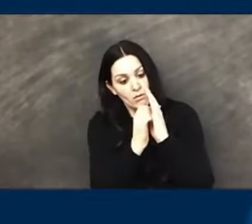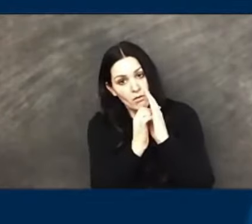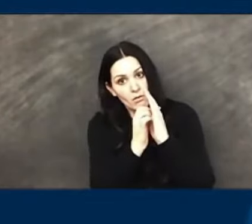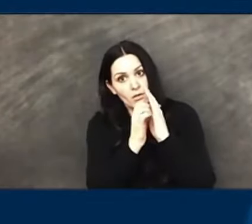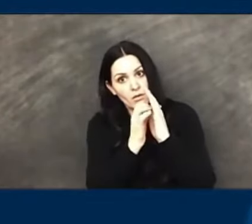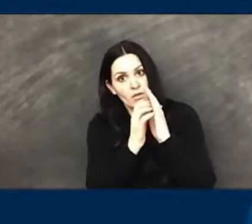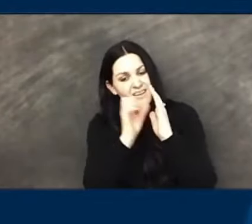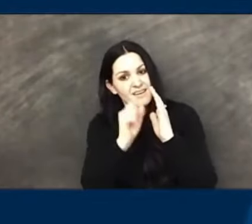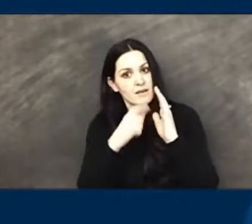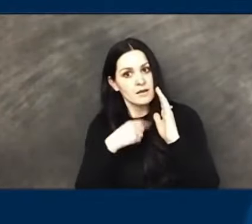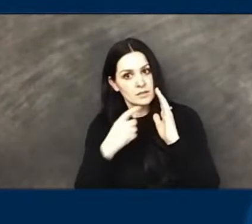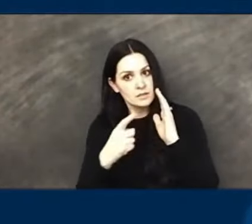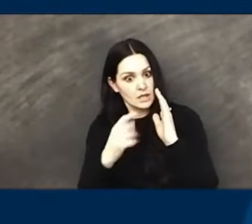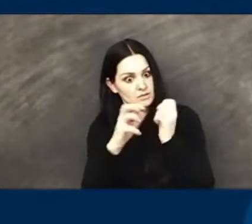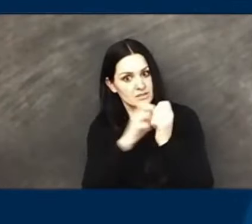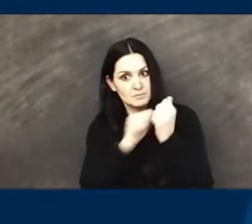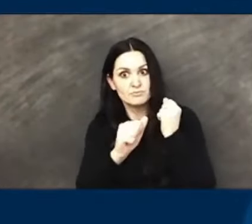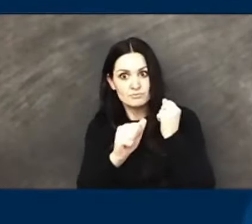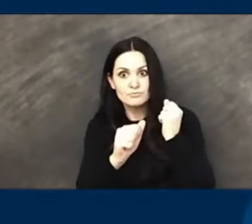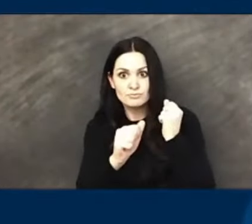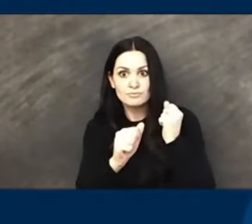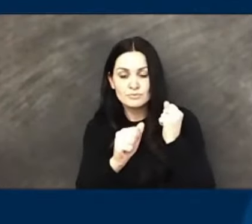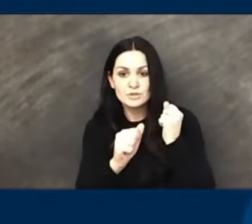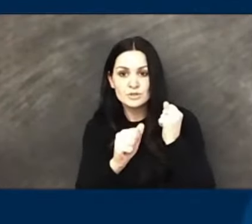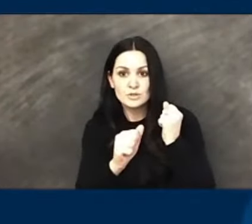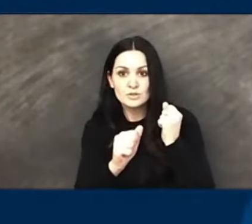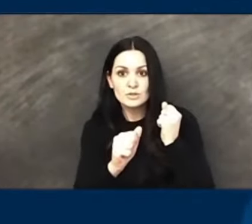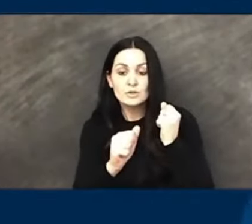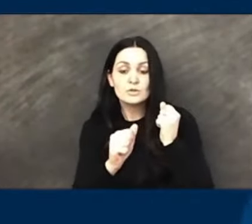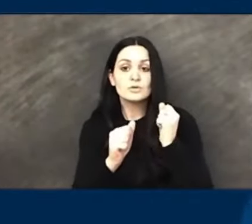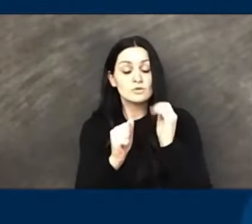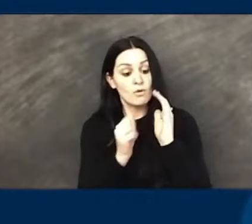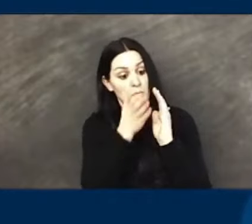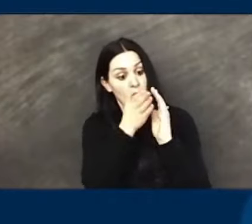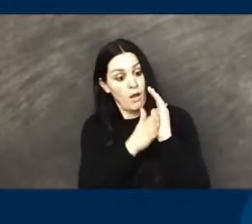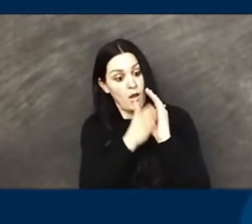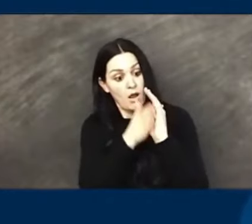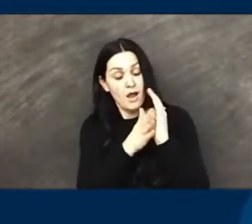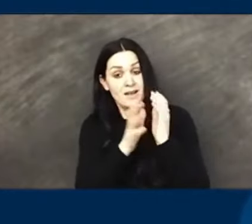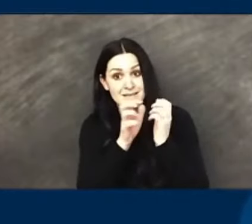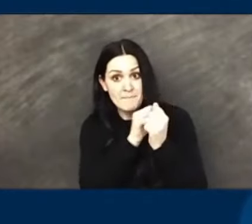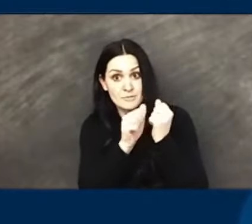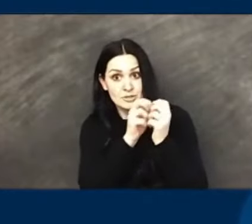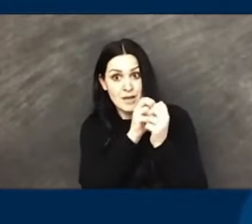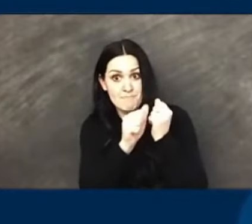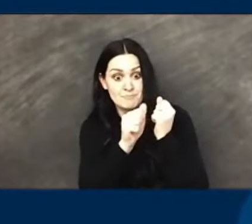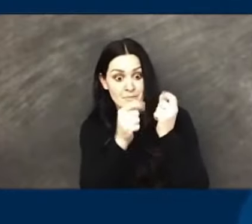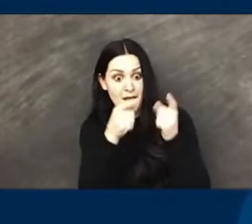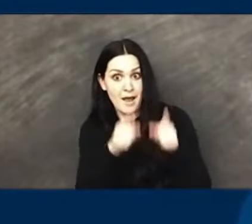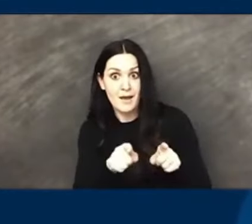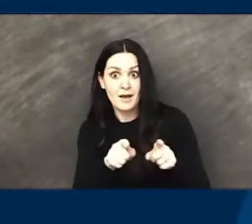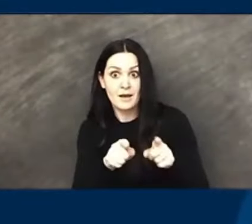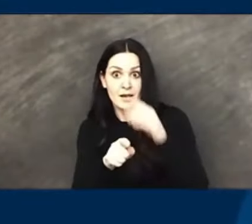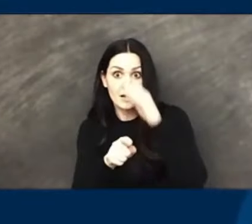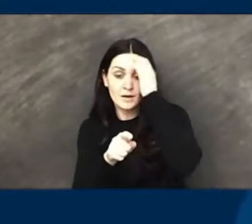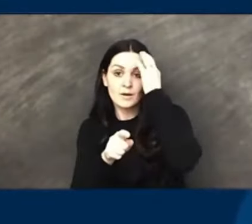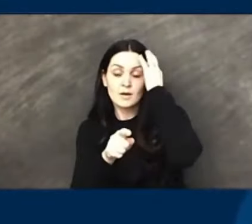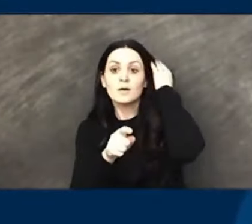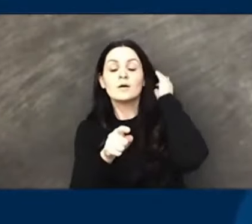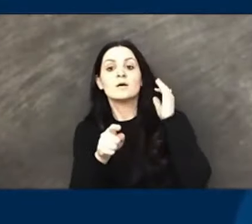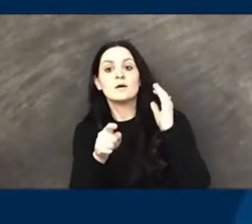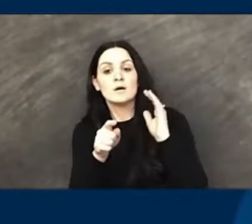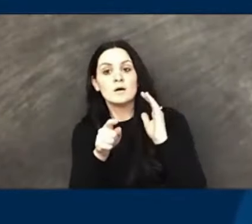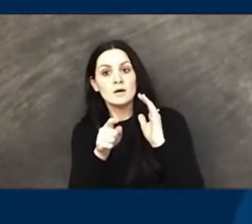this self-fulfilling prophecy, where the blood vessel wall becomes injured. All of your, army of